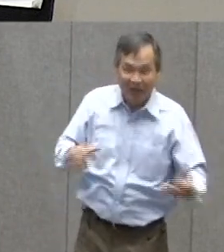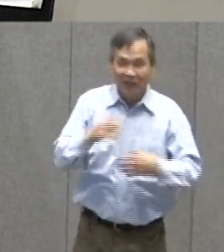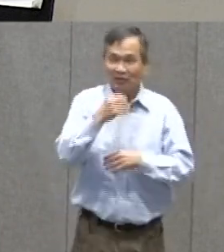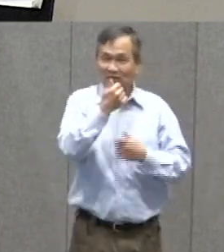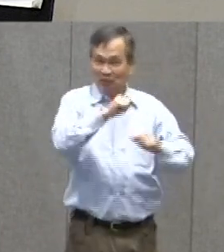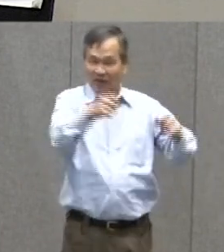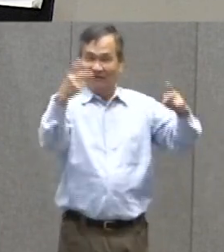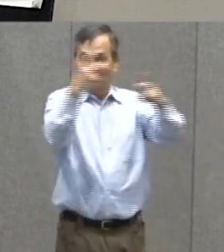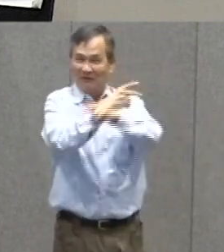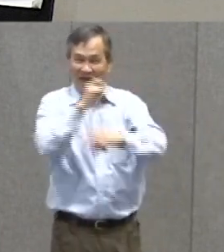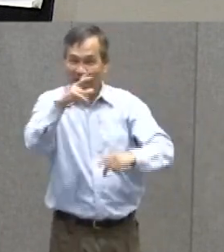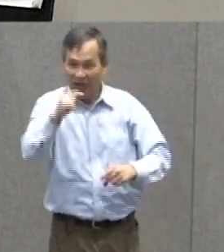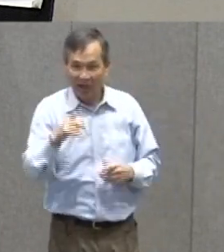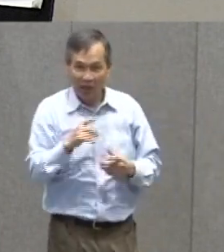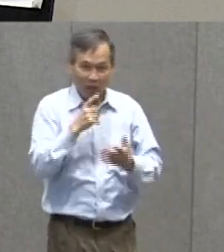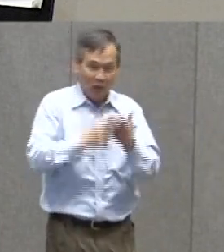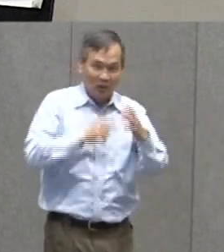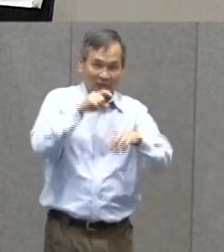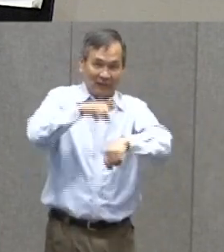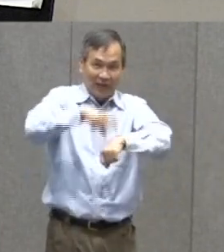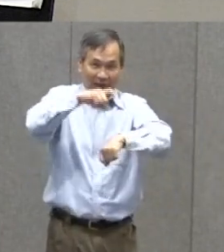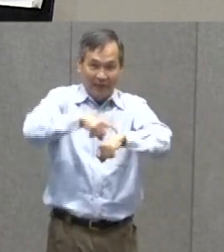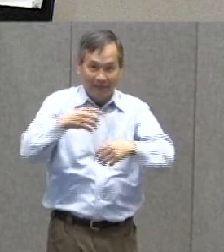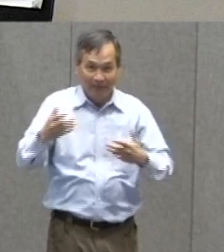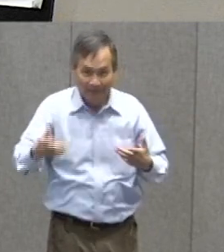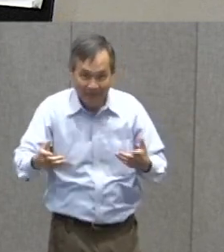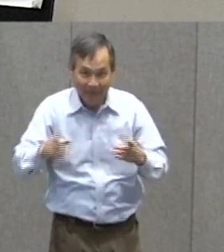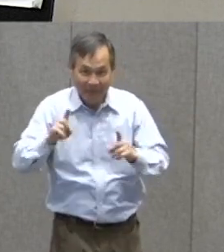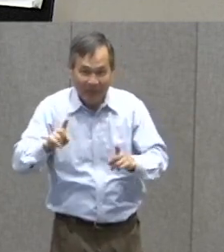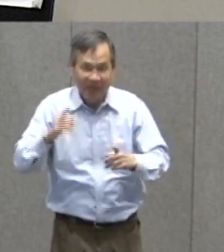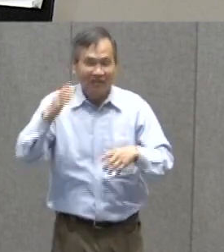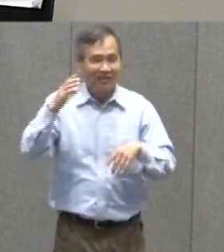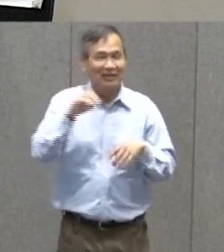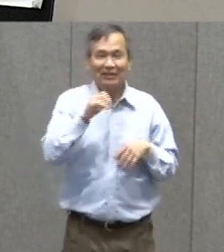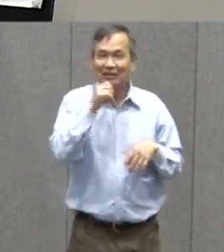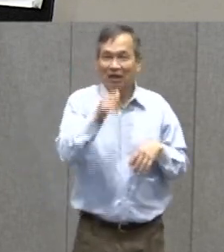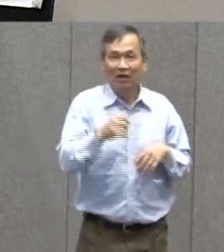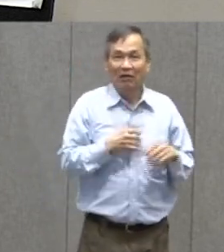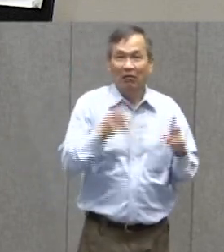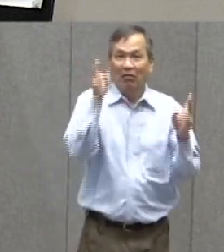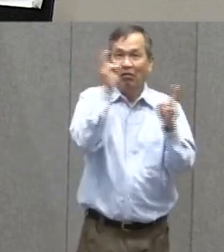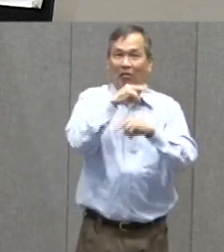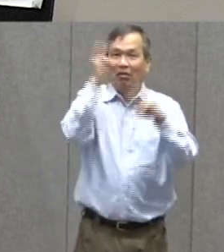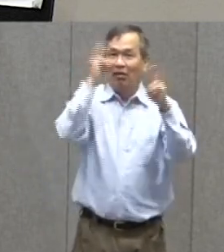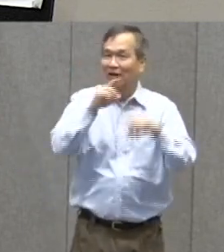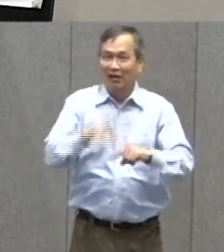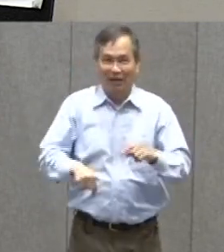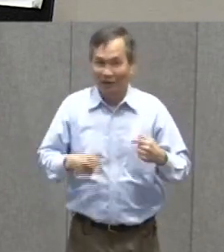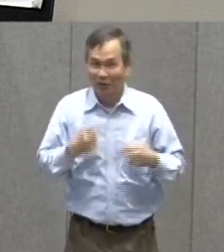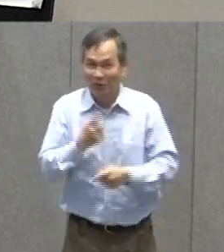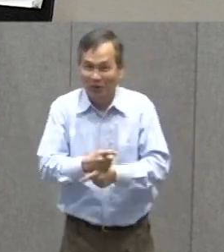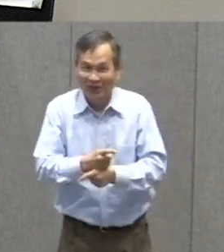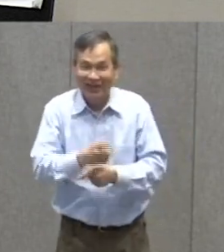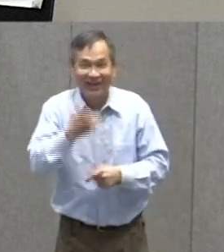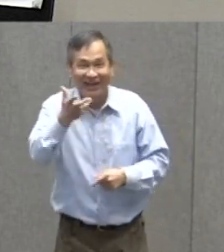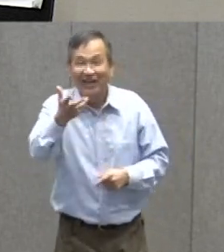in. I know a lot of you jump ropes, so it's very strategic. It's not, you can't just,